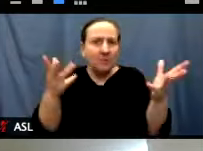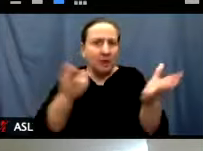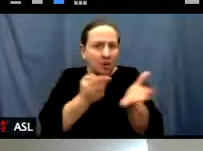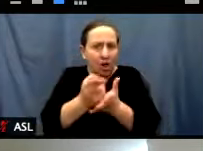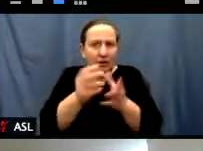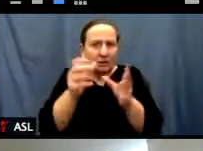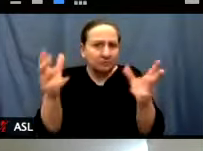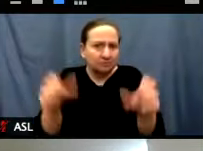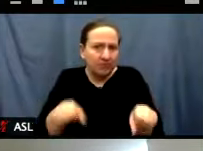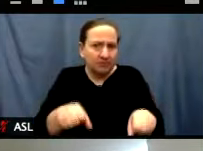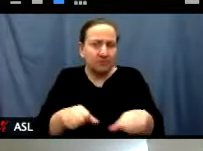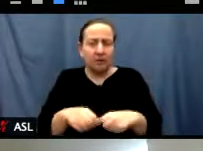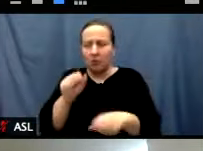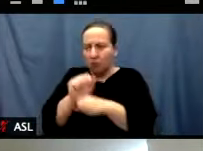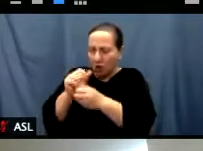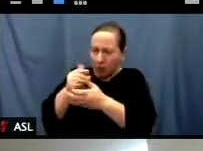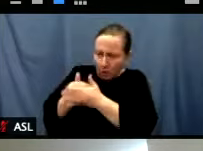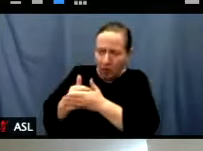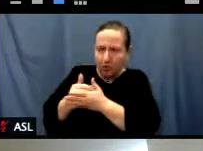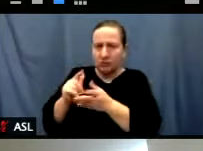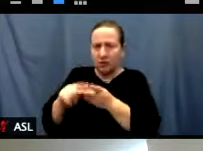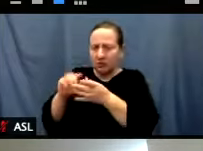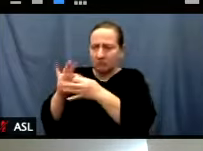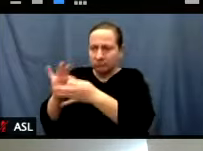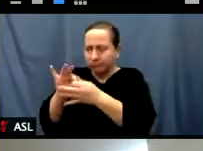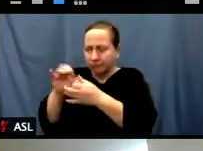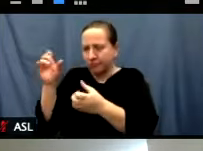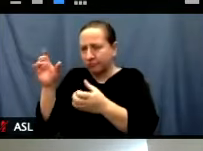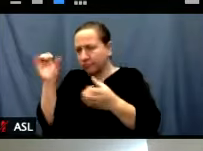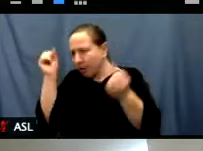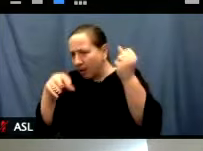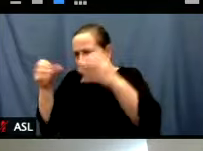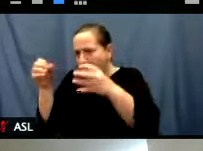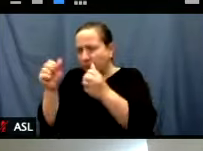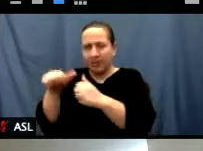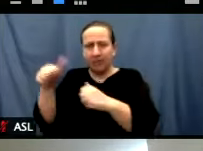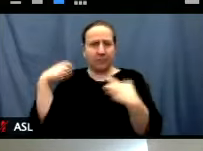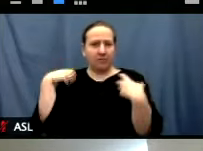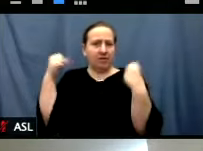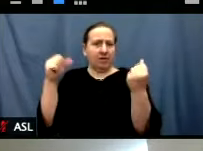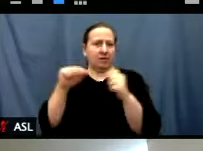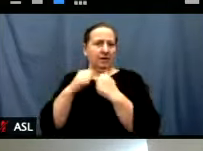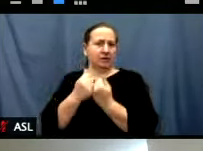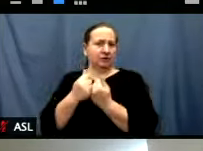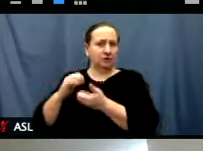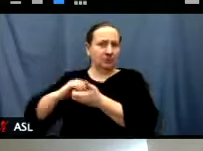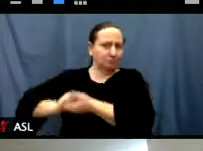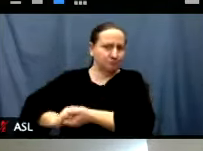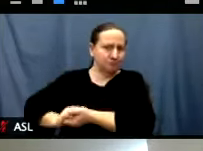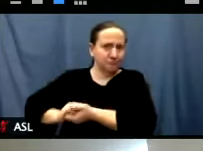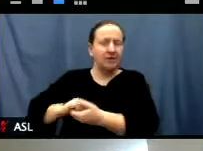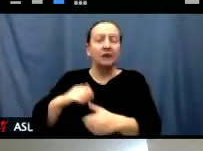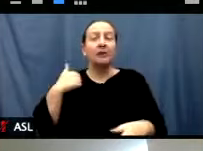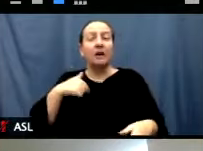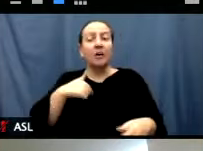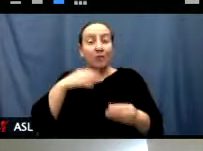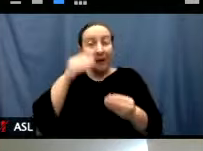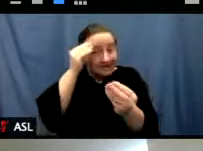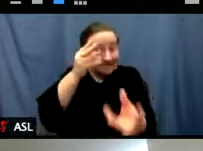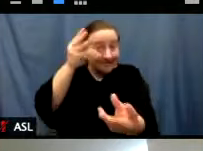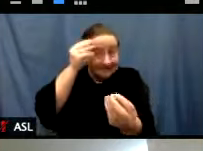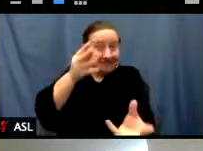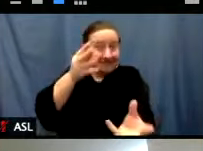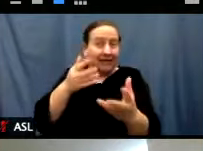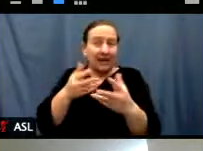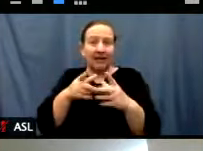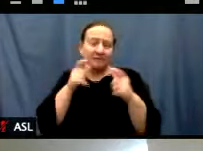really closely in collaboration with our local public health agency partners. And so we are giving the information out as fast as we have